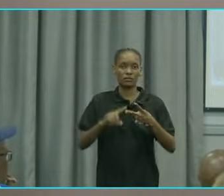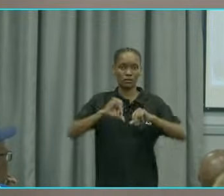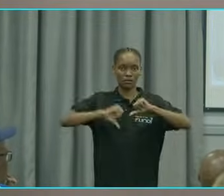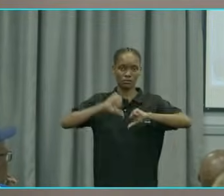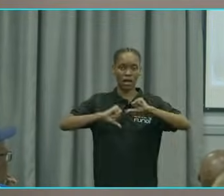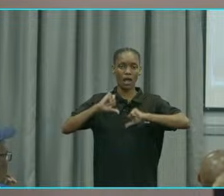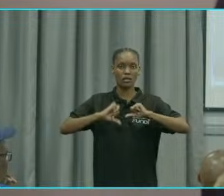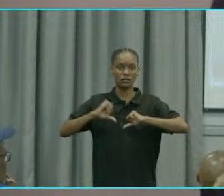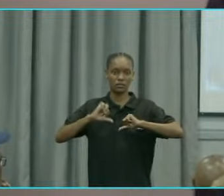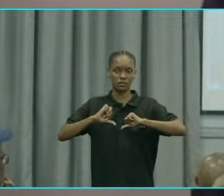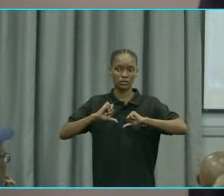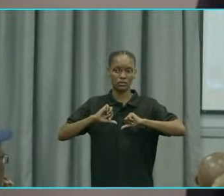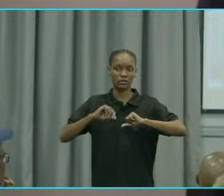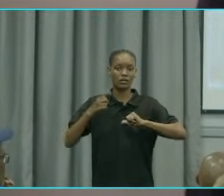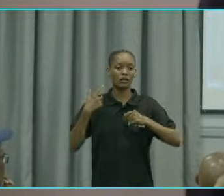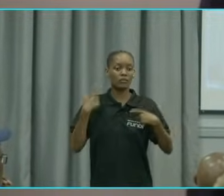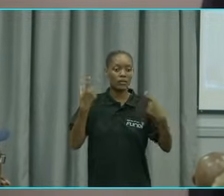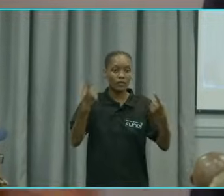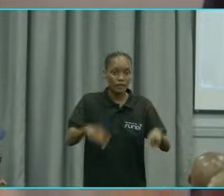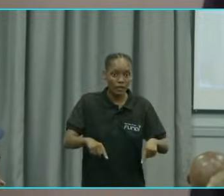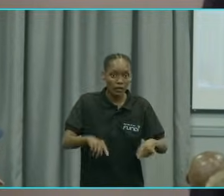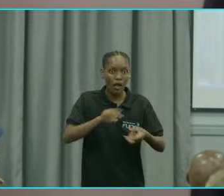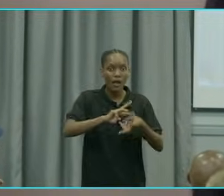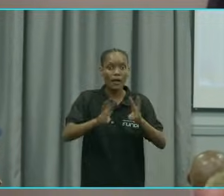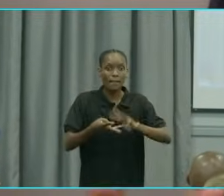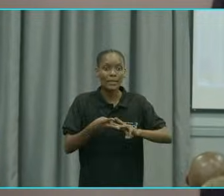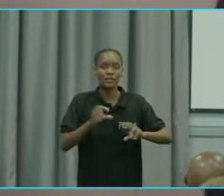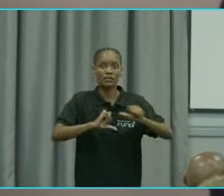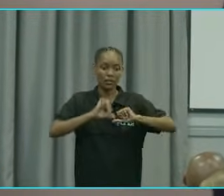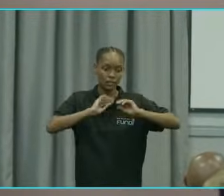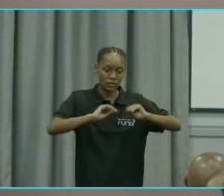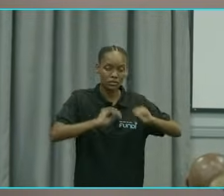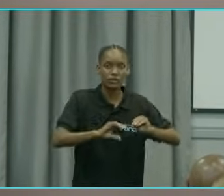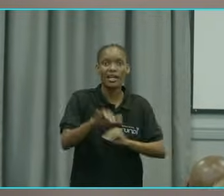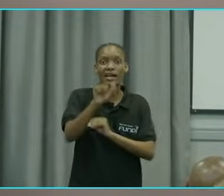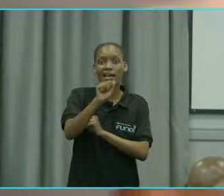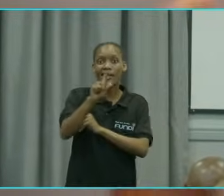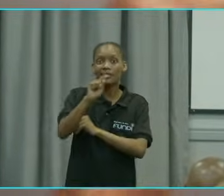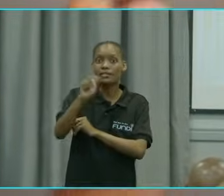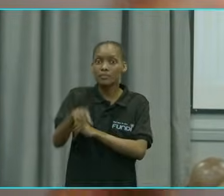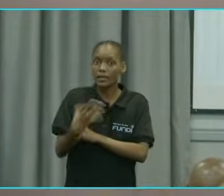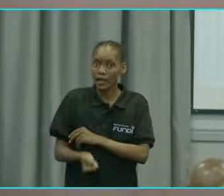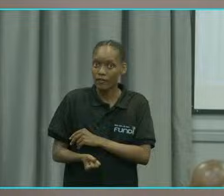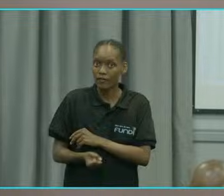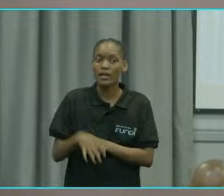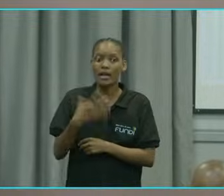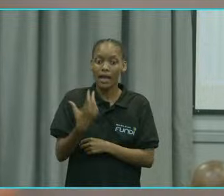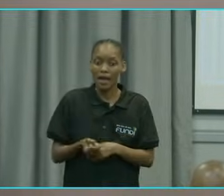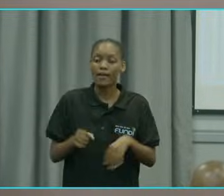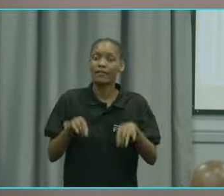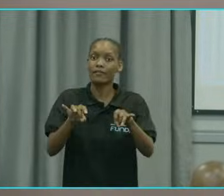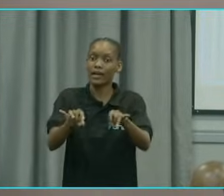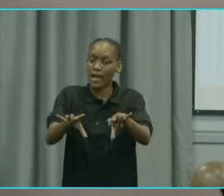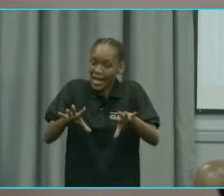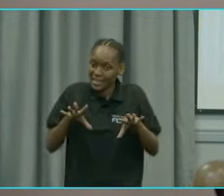And when I get there, I deal with maths and science, and there's an ATP, because there are also examination pressures in the system.